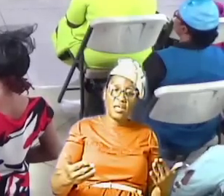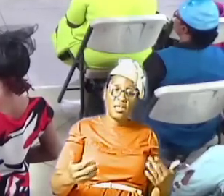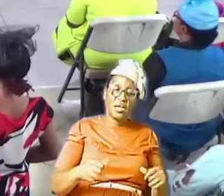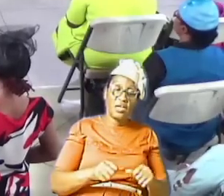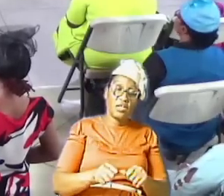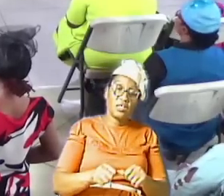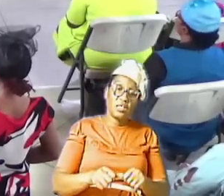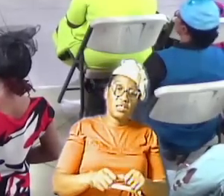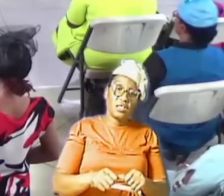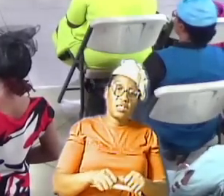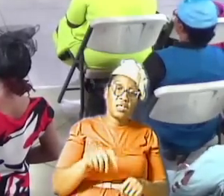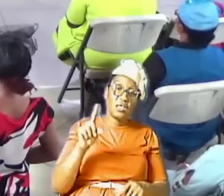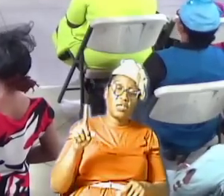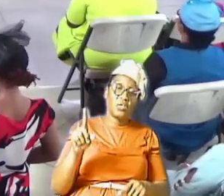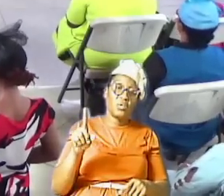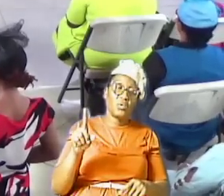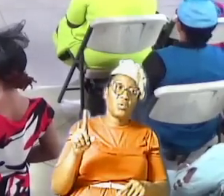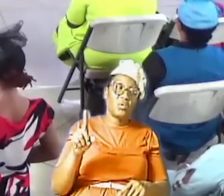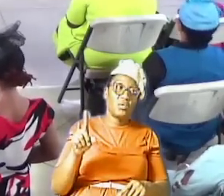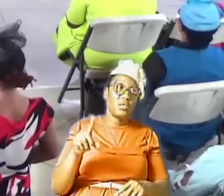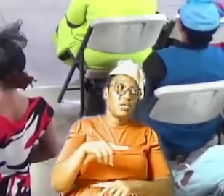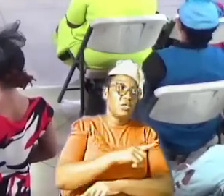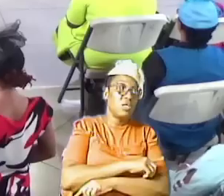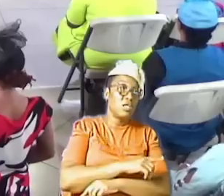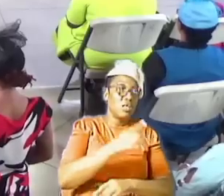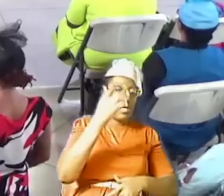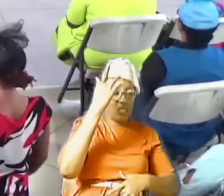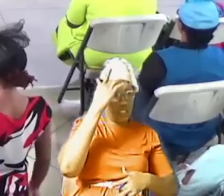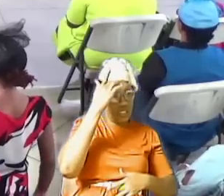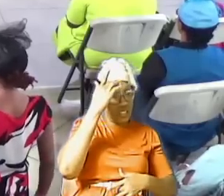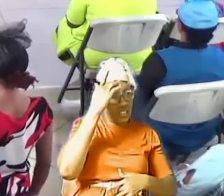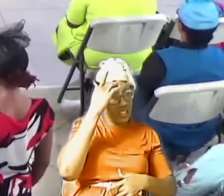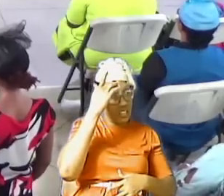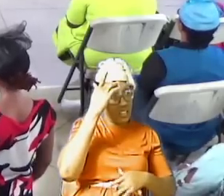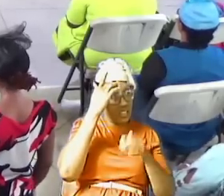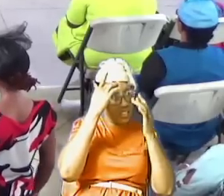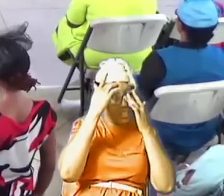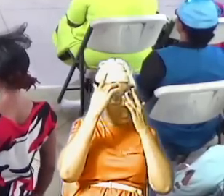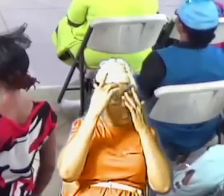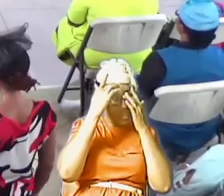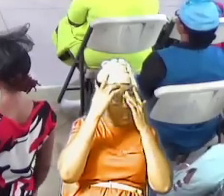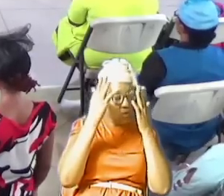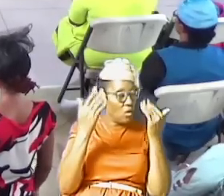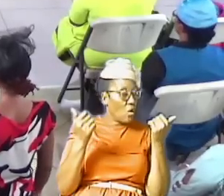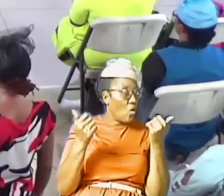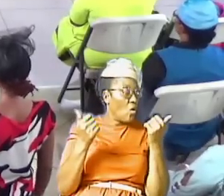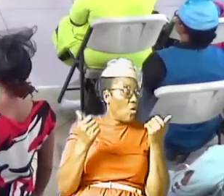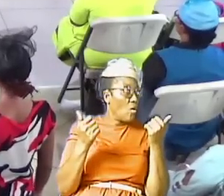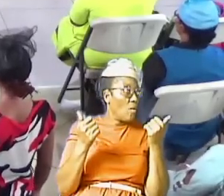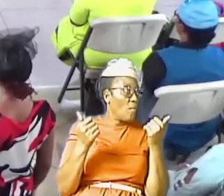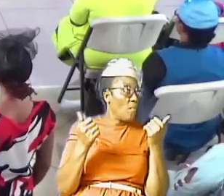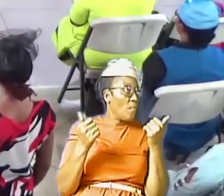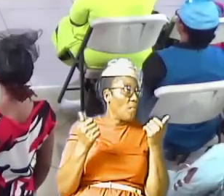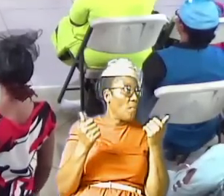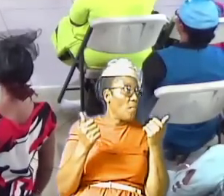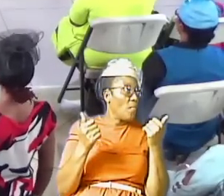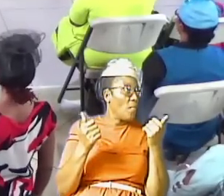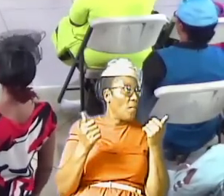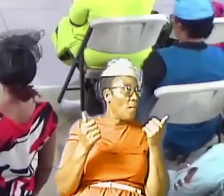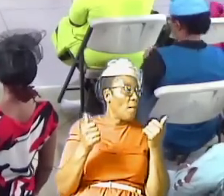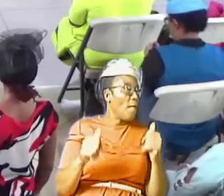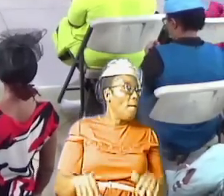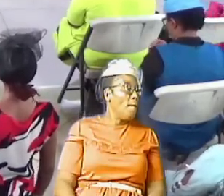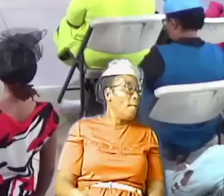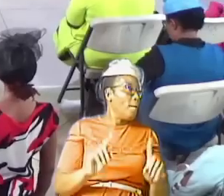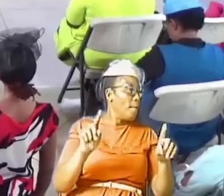day death and sickness will be destroyed. Hallelujah. The song says, I am a glad pilgrim on my way, going to